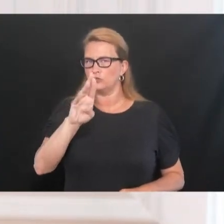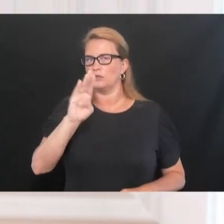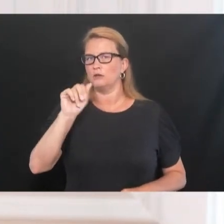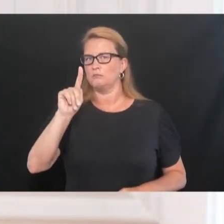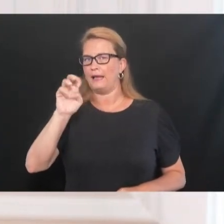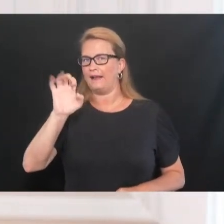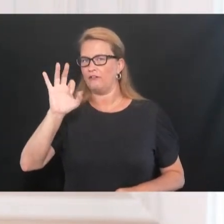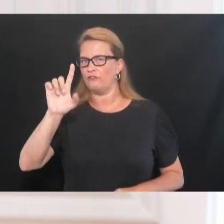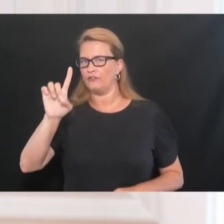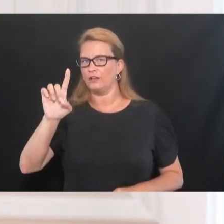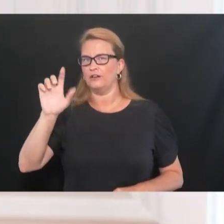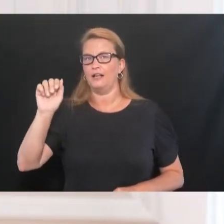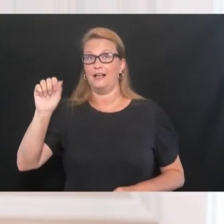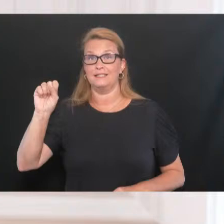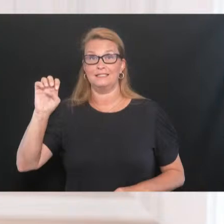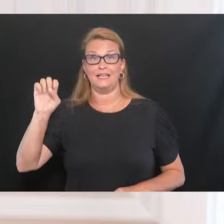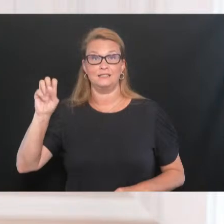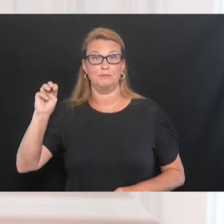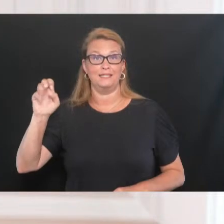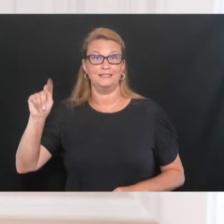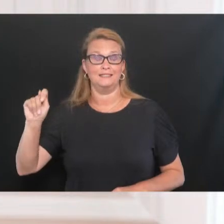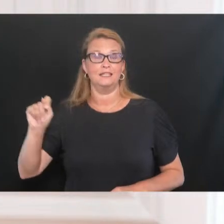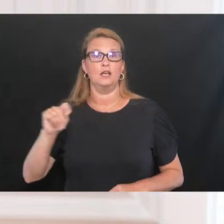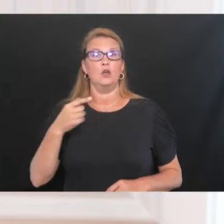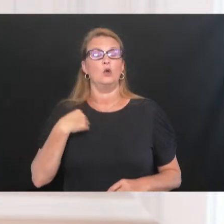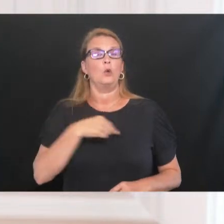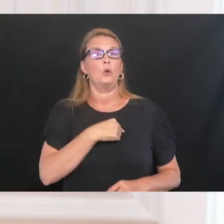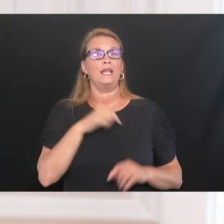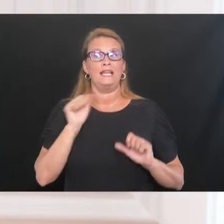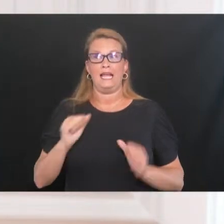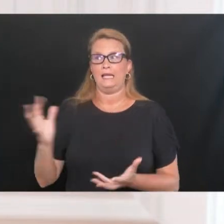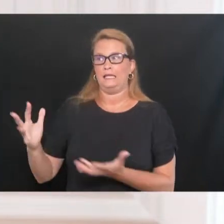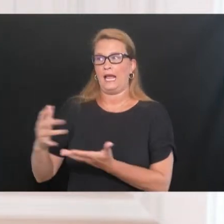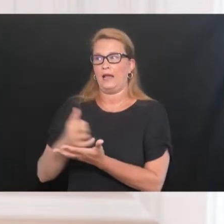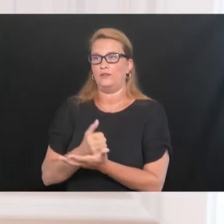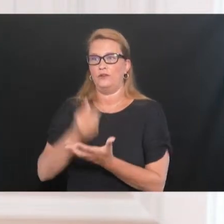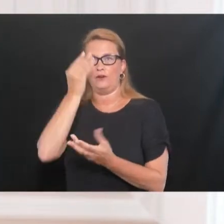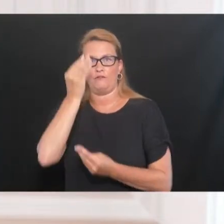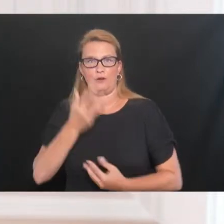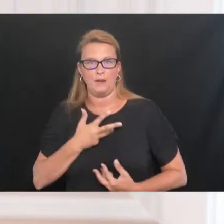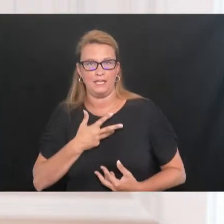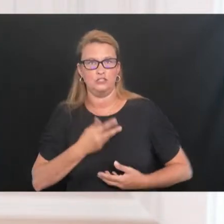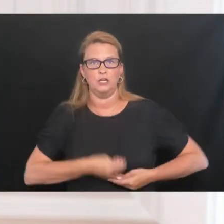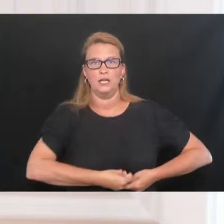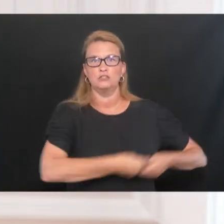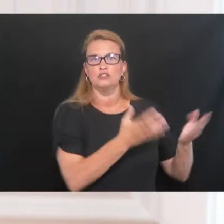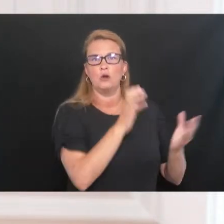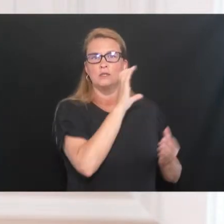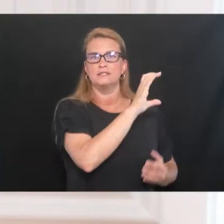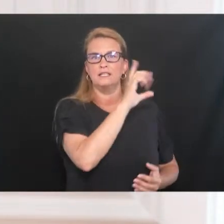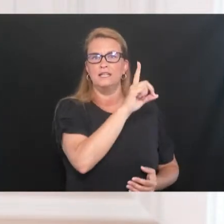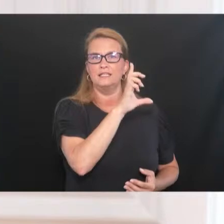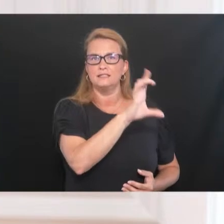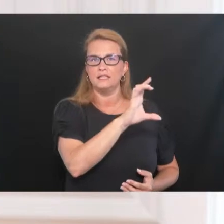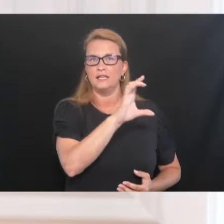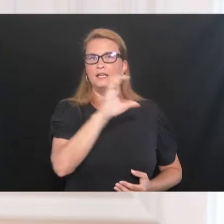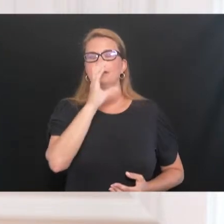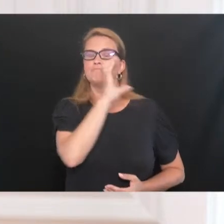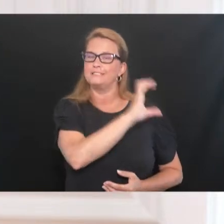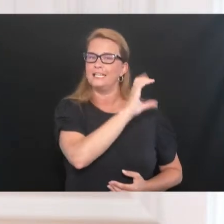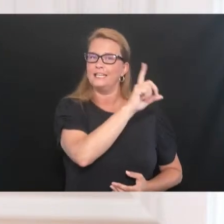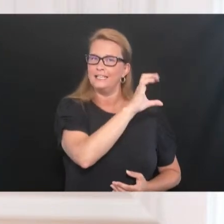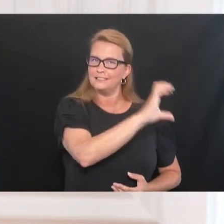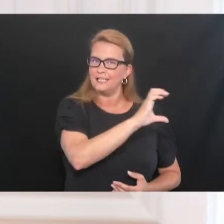information that we can share with the Centers for Disease Control, the Food and Drug Administration, hopefully working hand in glove